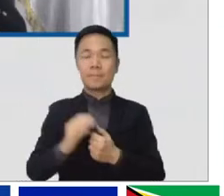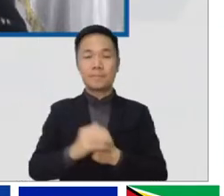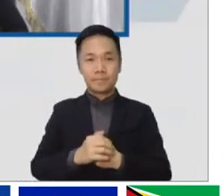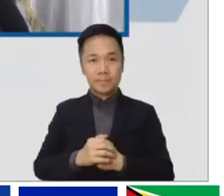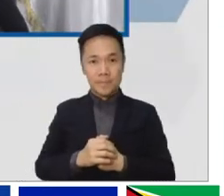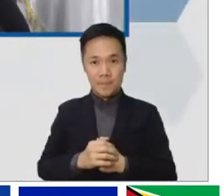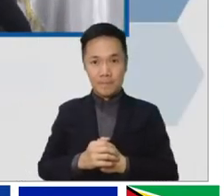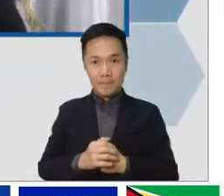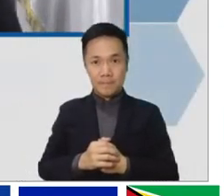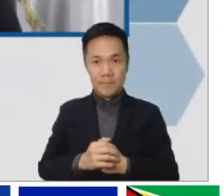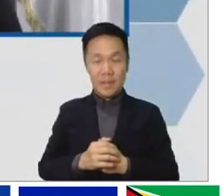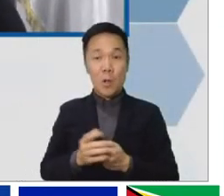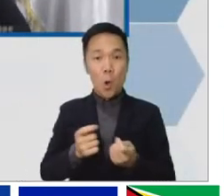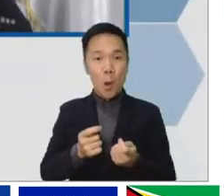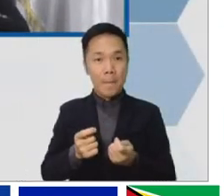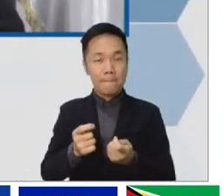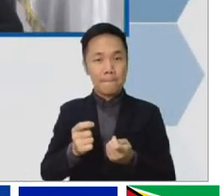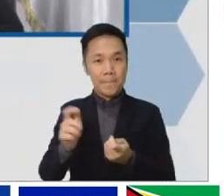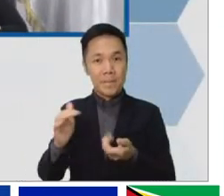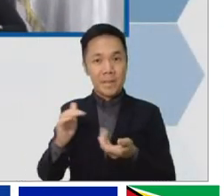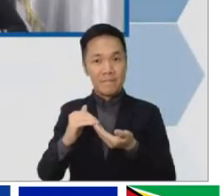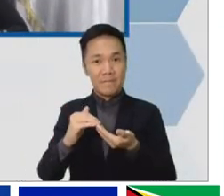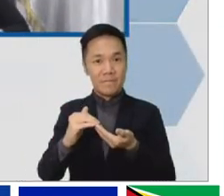Body for Disaster Reduction.